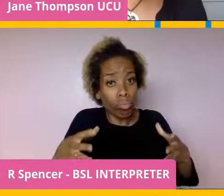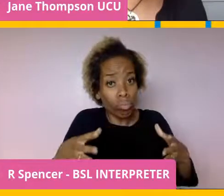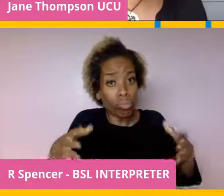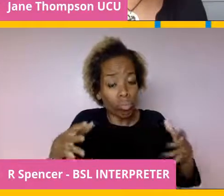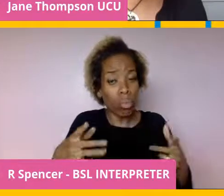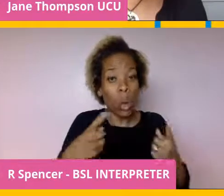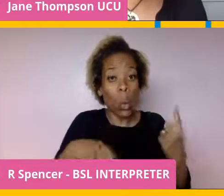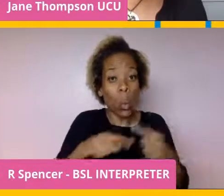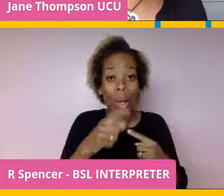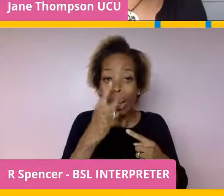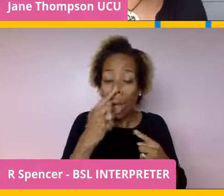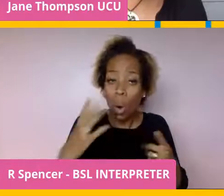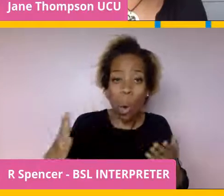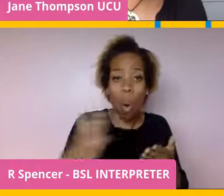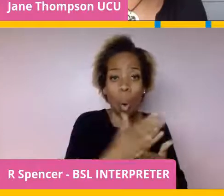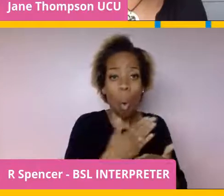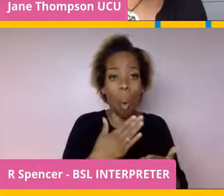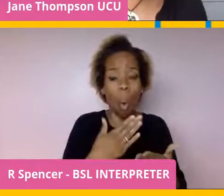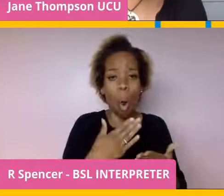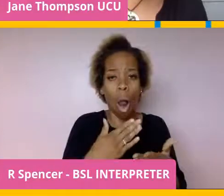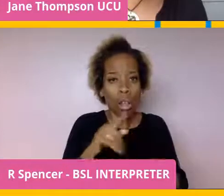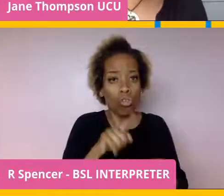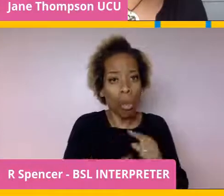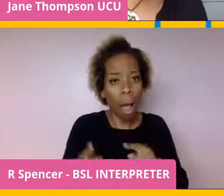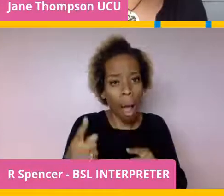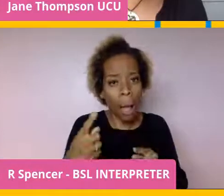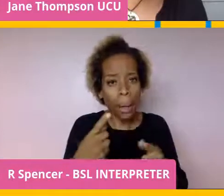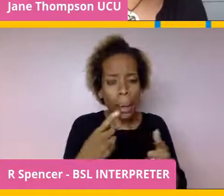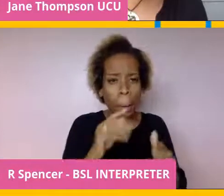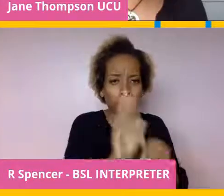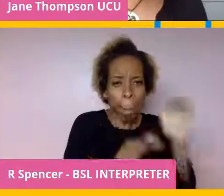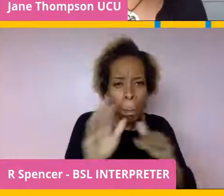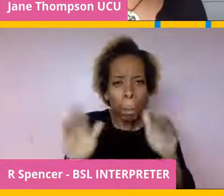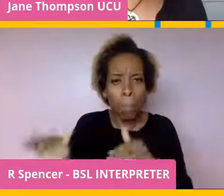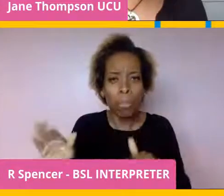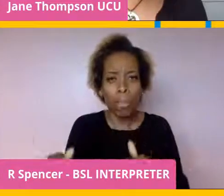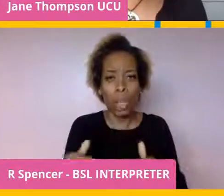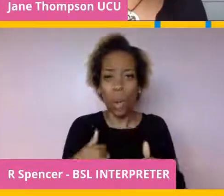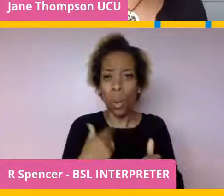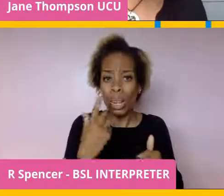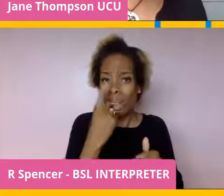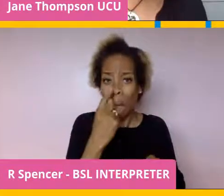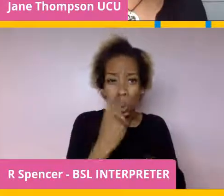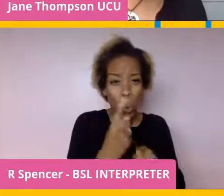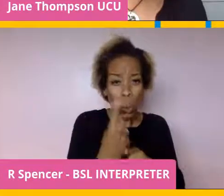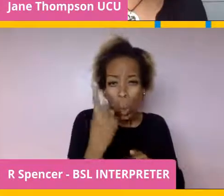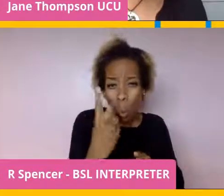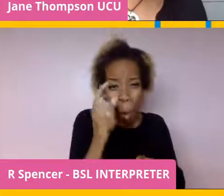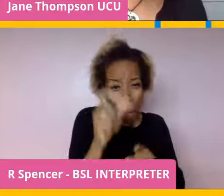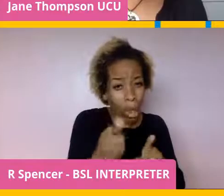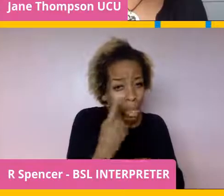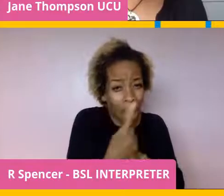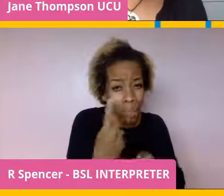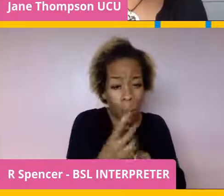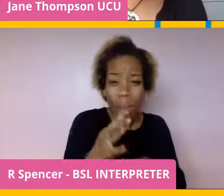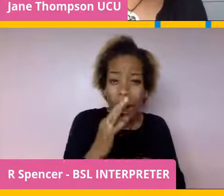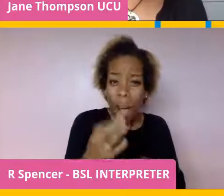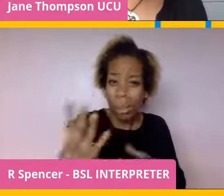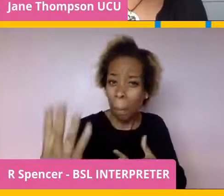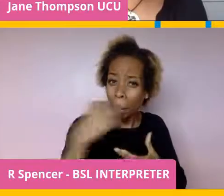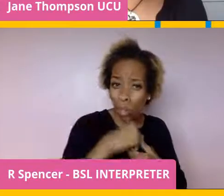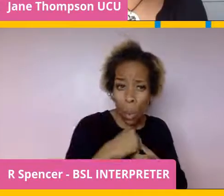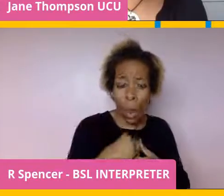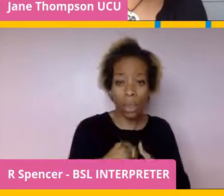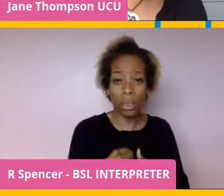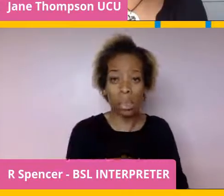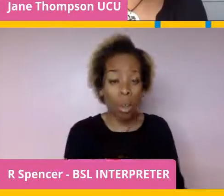building up, but I think we can all do that. I think we can all, as the 10 Steps campaign says, we can all talk to one person per week and ask them if they'd like to join